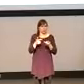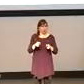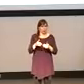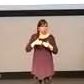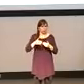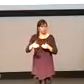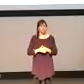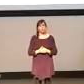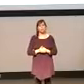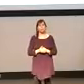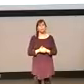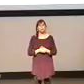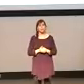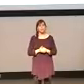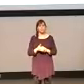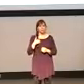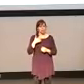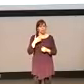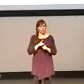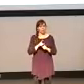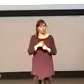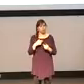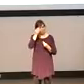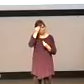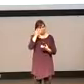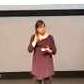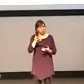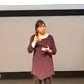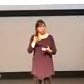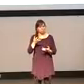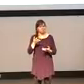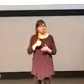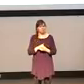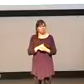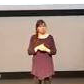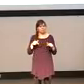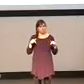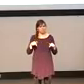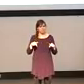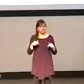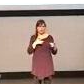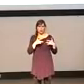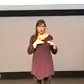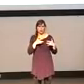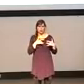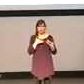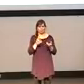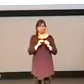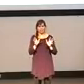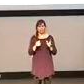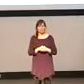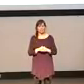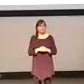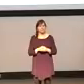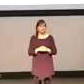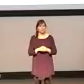forward. And I will say that, we are a little bit concerned, obviously, and I